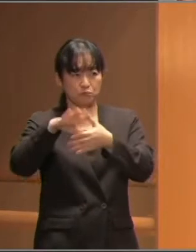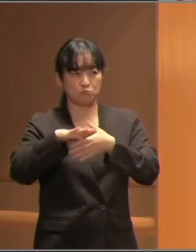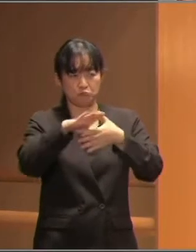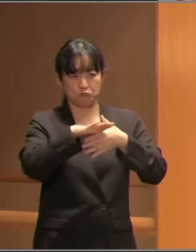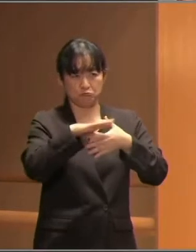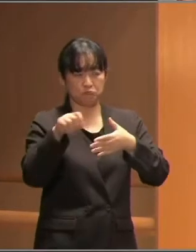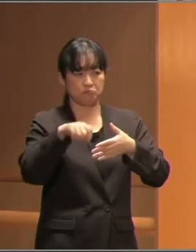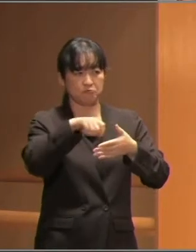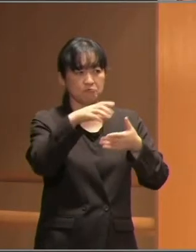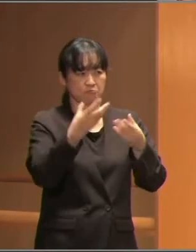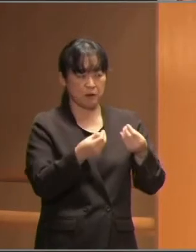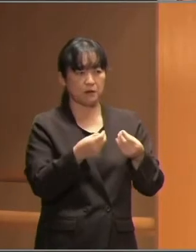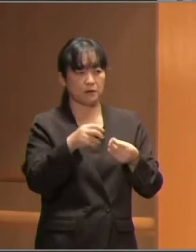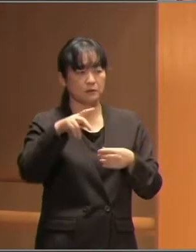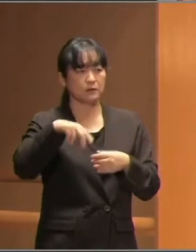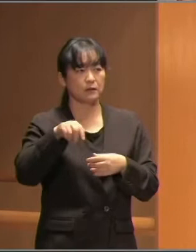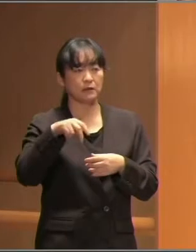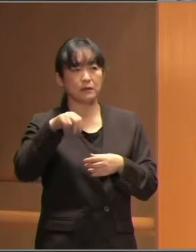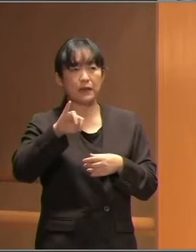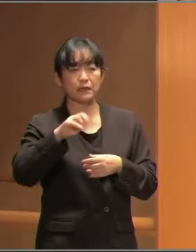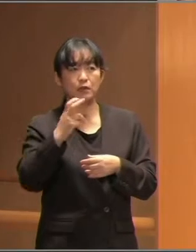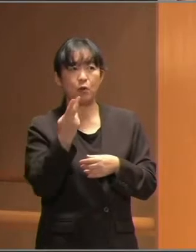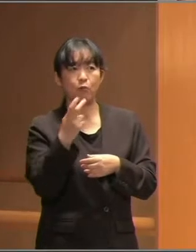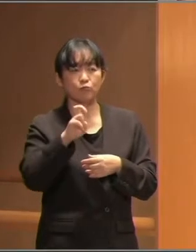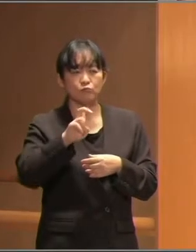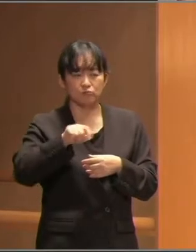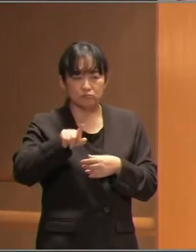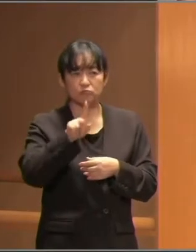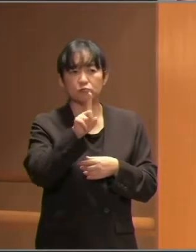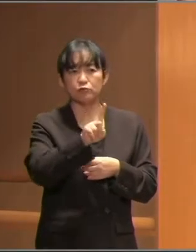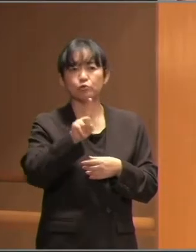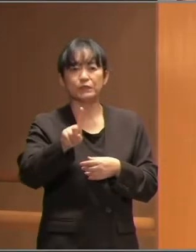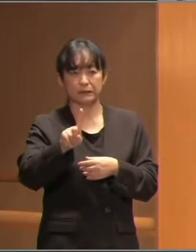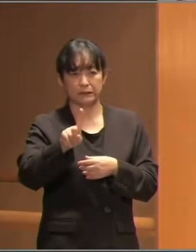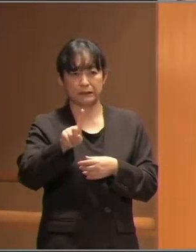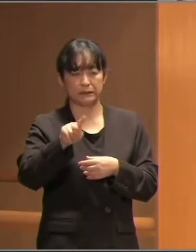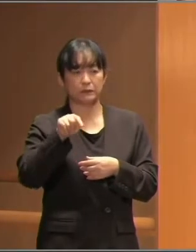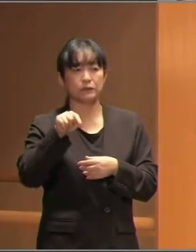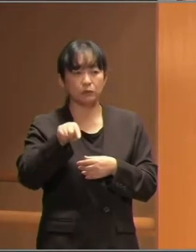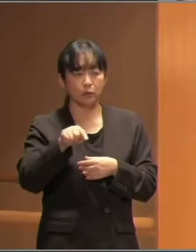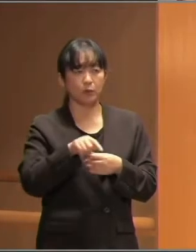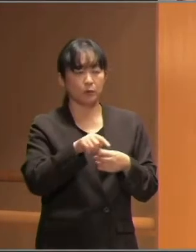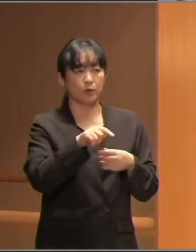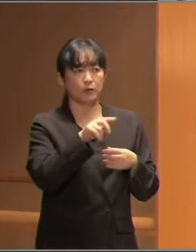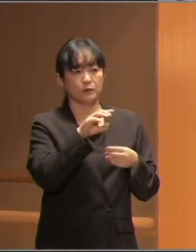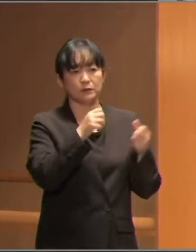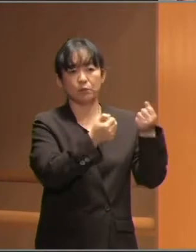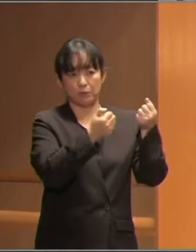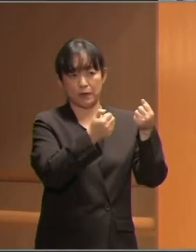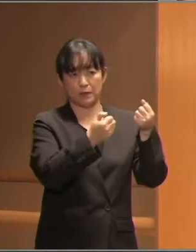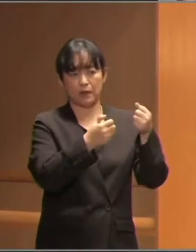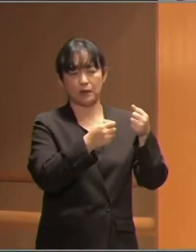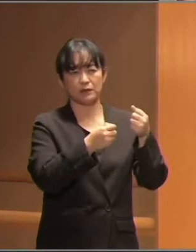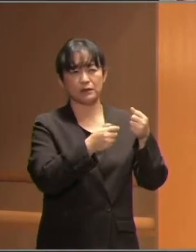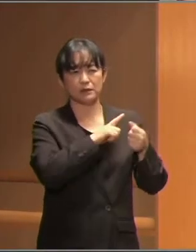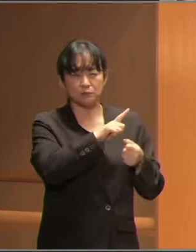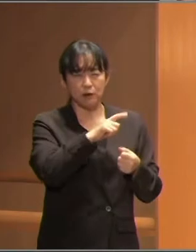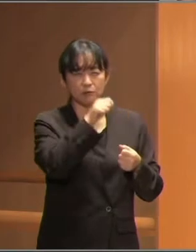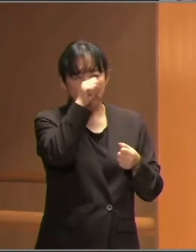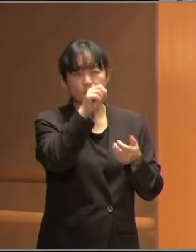papers. So it was the creation of bio-derived nylon 11